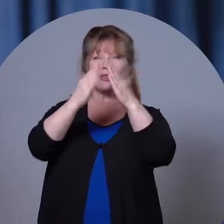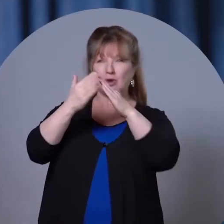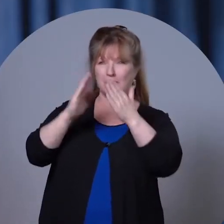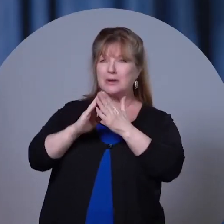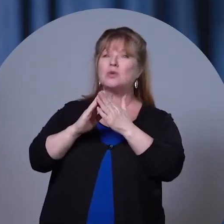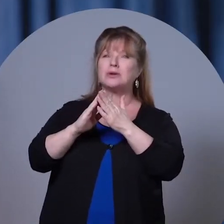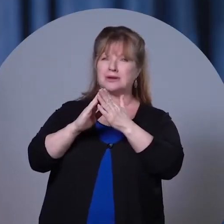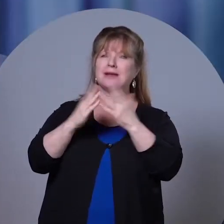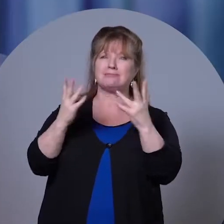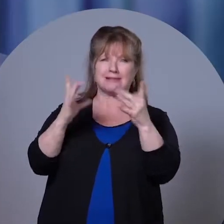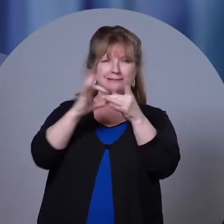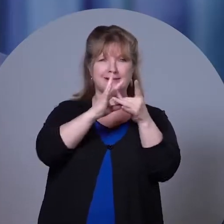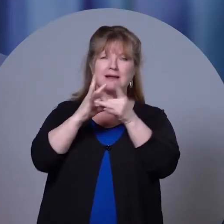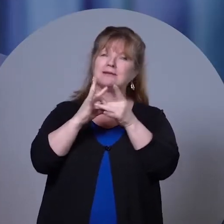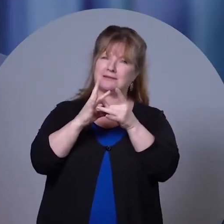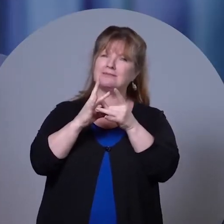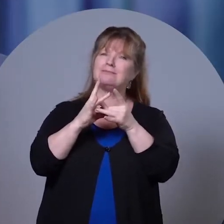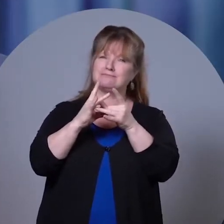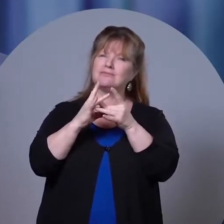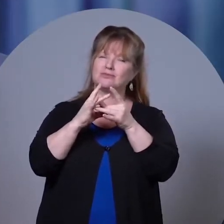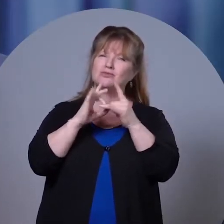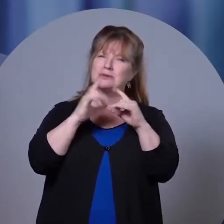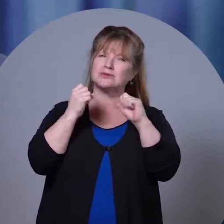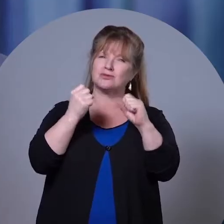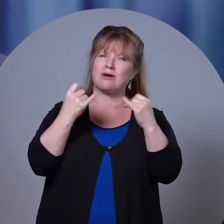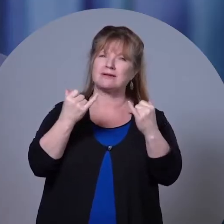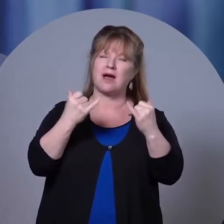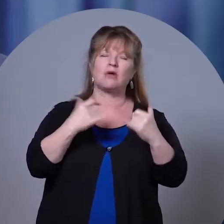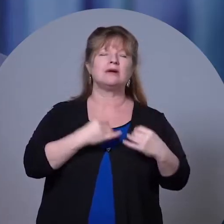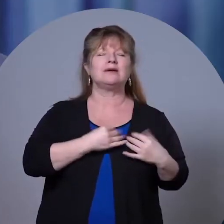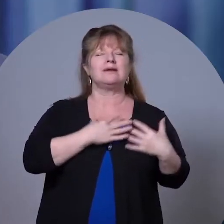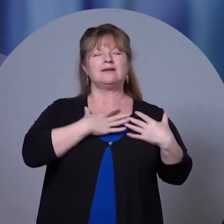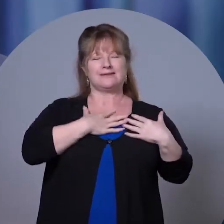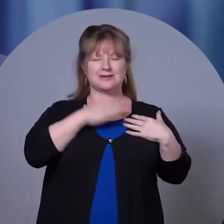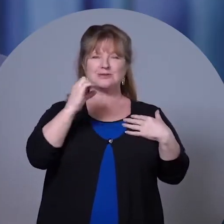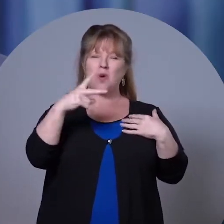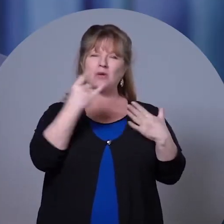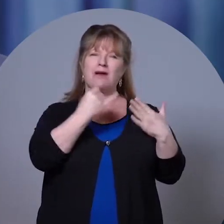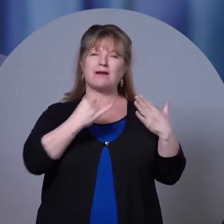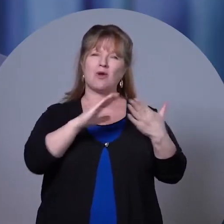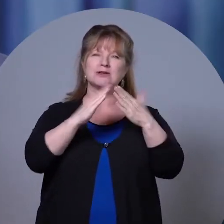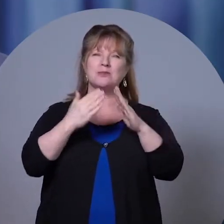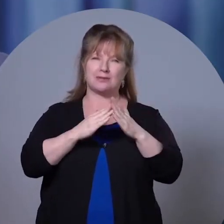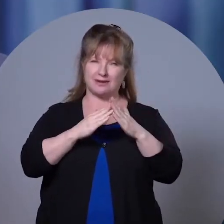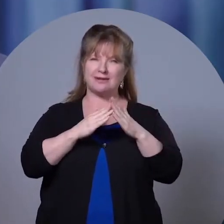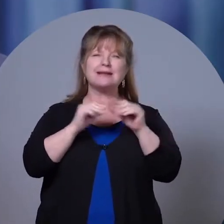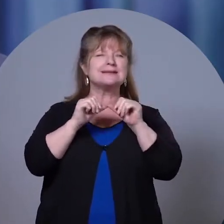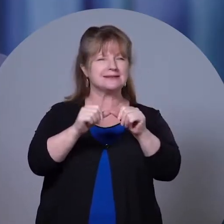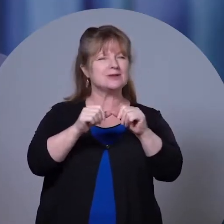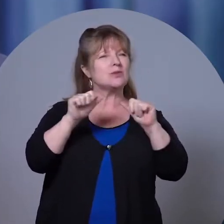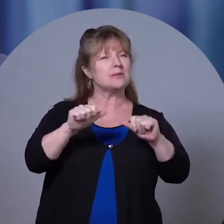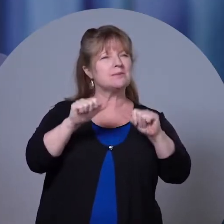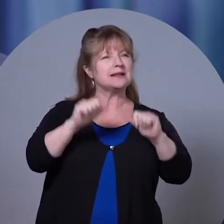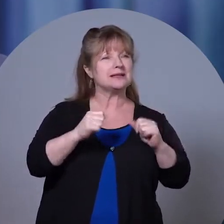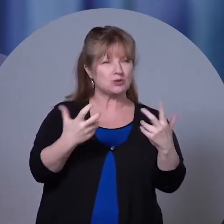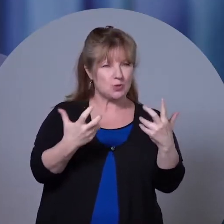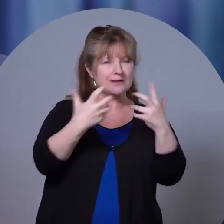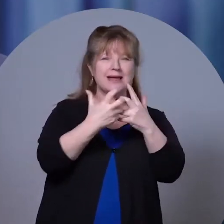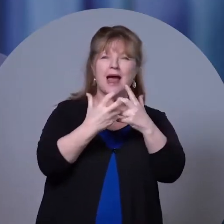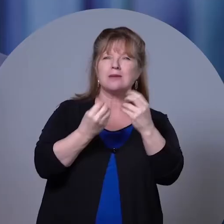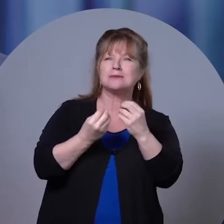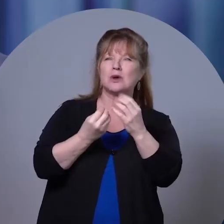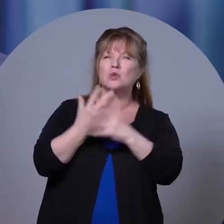more than ever. I'm heartened by the Spokane arts community's proven ability to adapt and grow to meet whatever